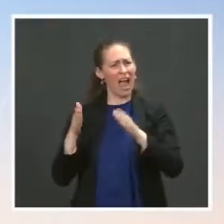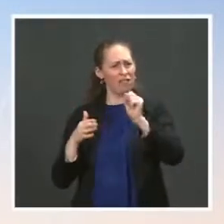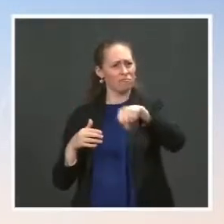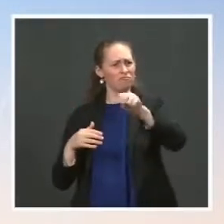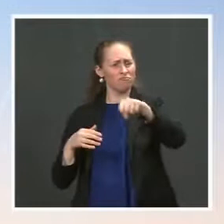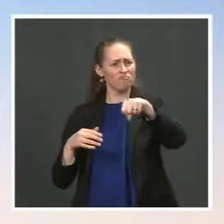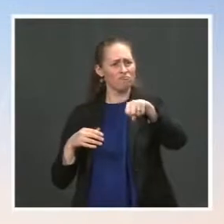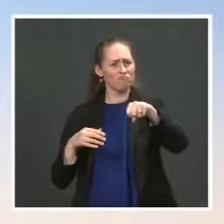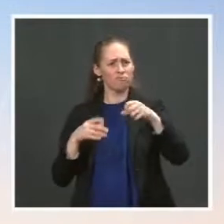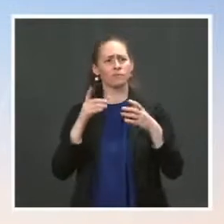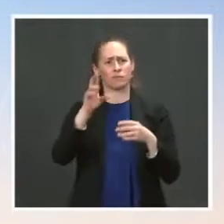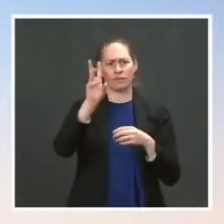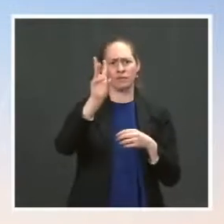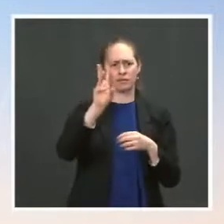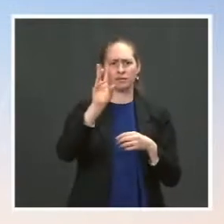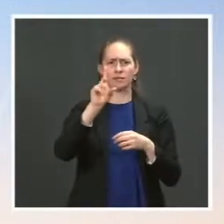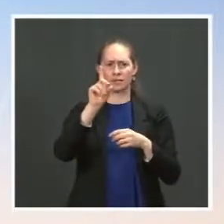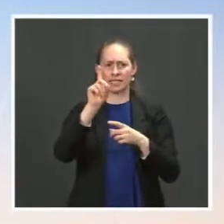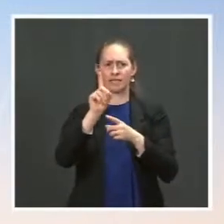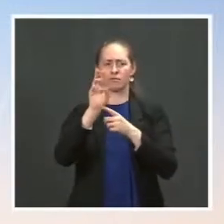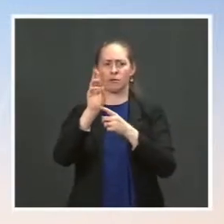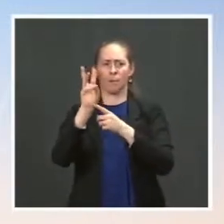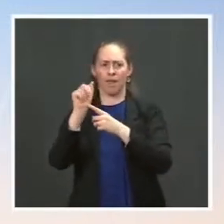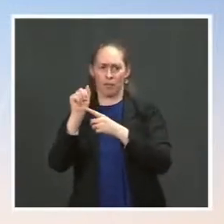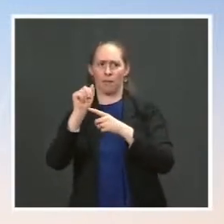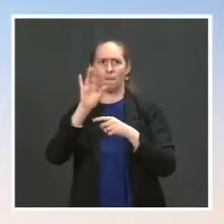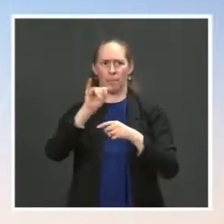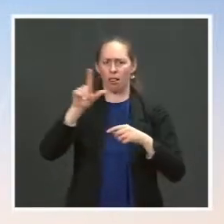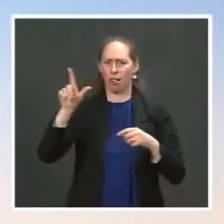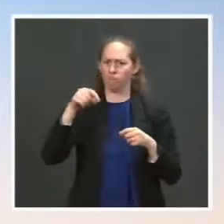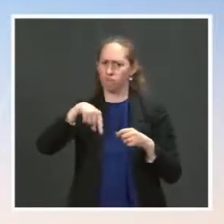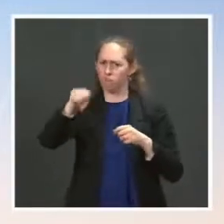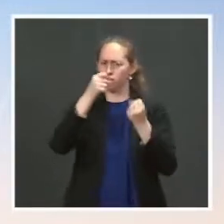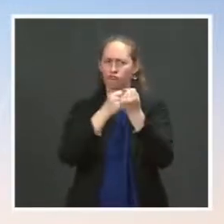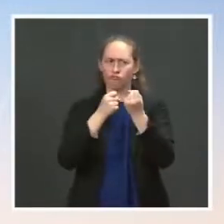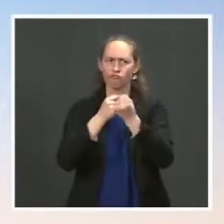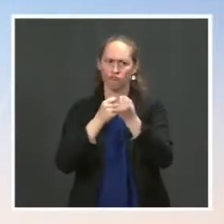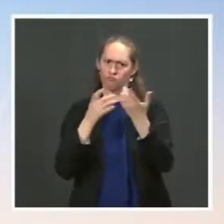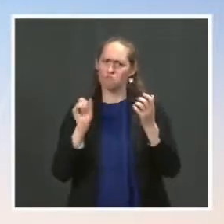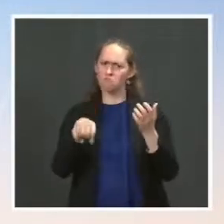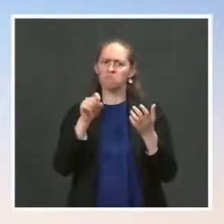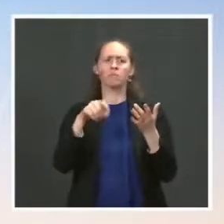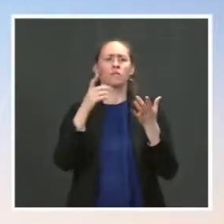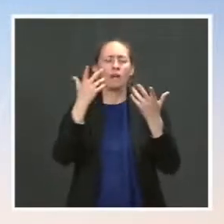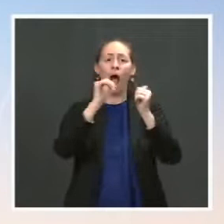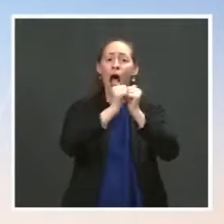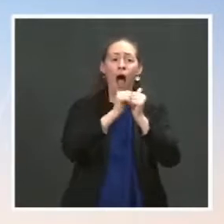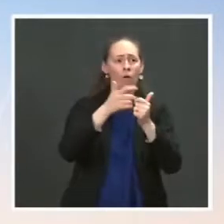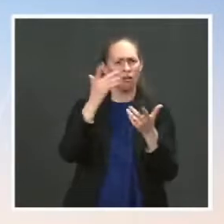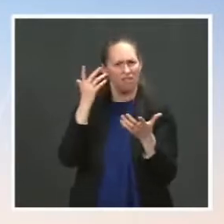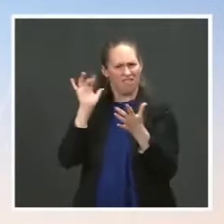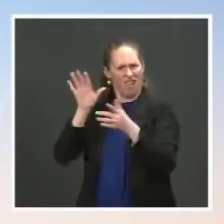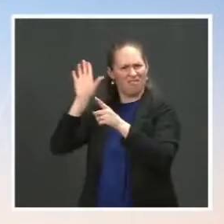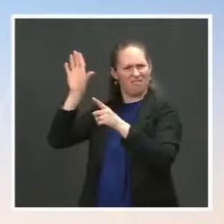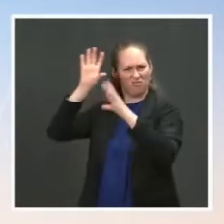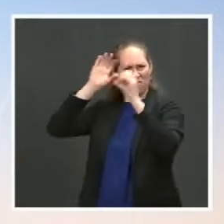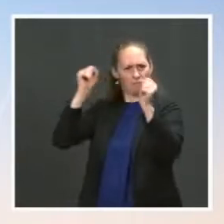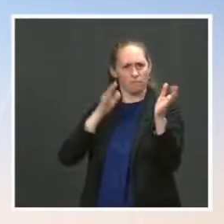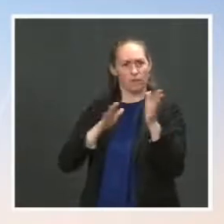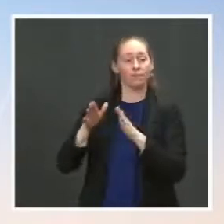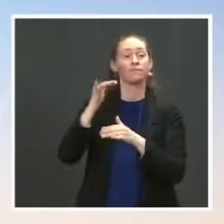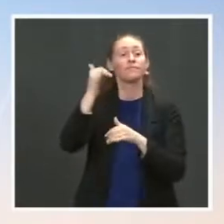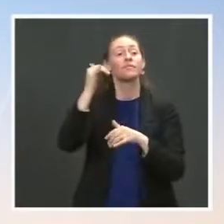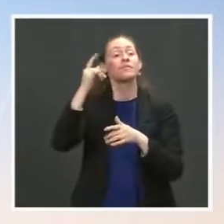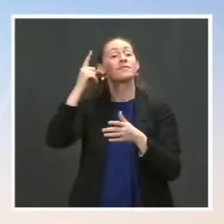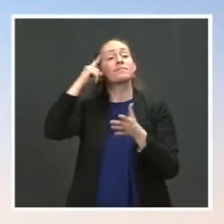have supported legislation that is consistent with what the president is proposing. And as Secretary Buttigieg just conveyed, in a lot of the discussions